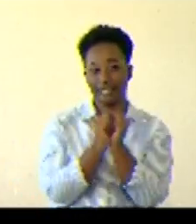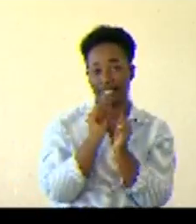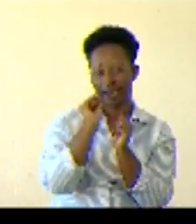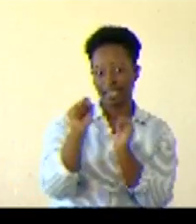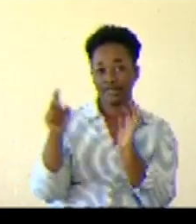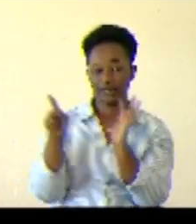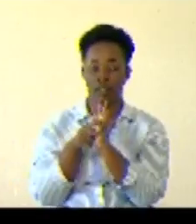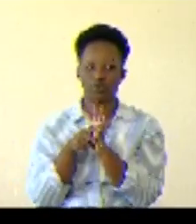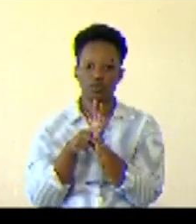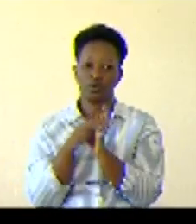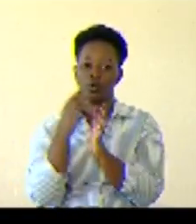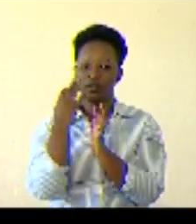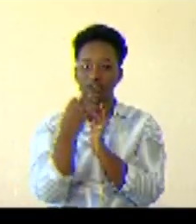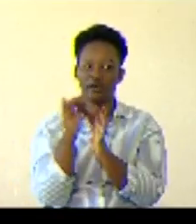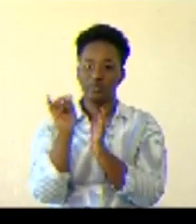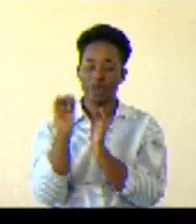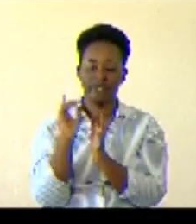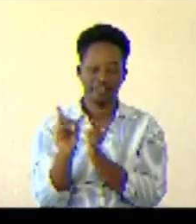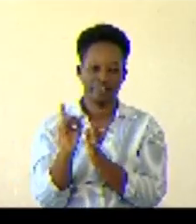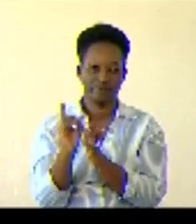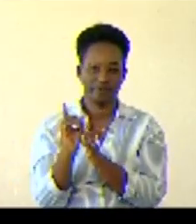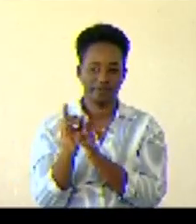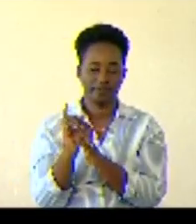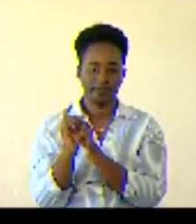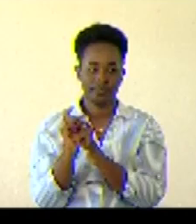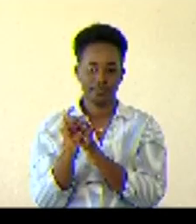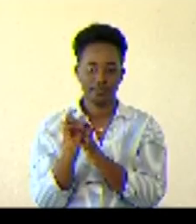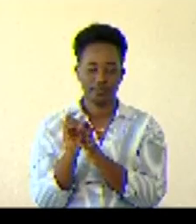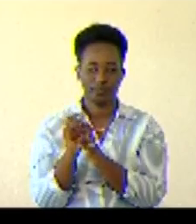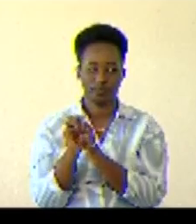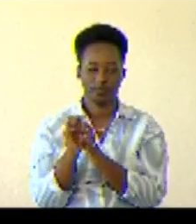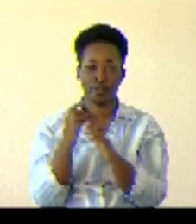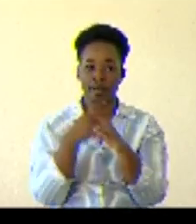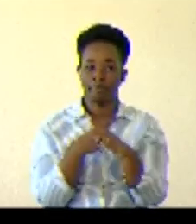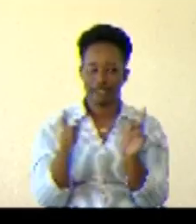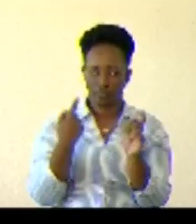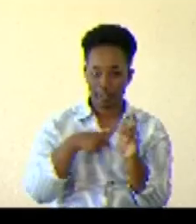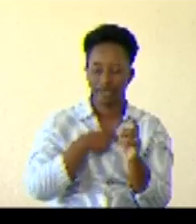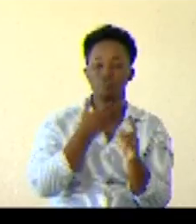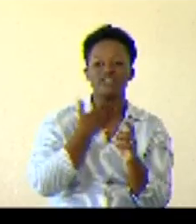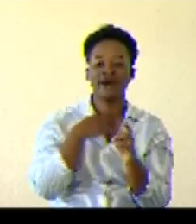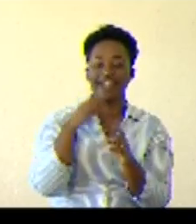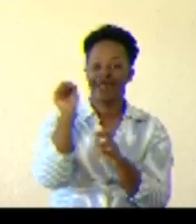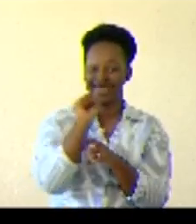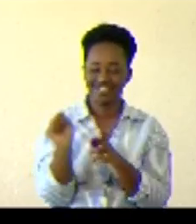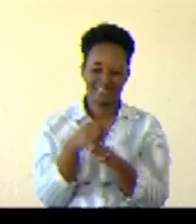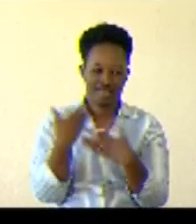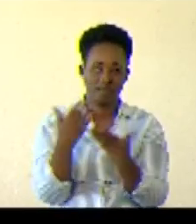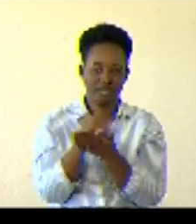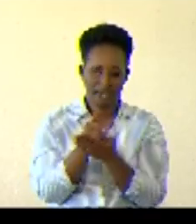10s, which is savings, equaling 3, YD, which is our disposable income, but we want S. So divide by